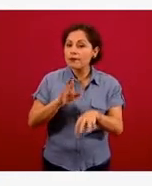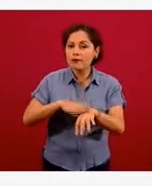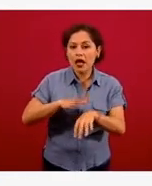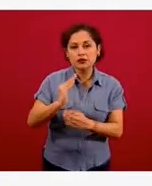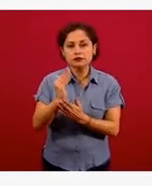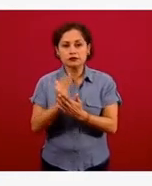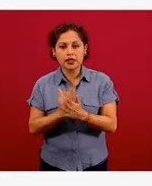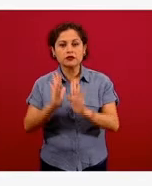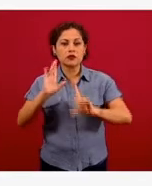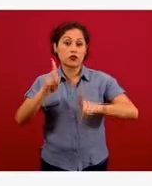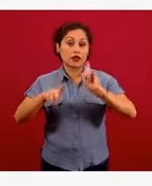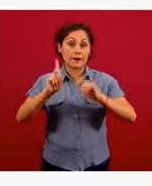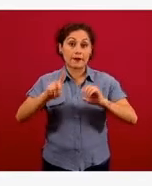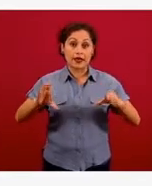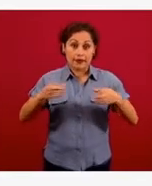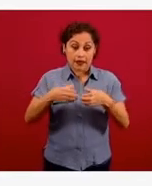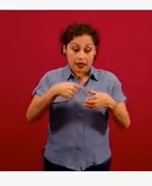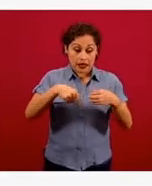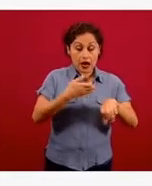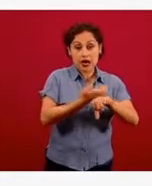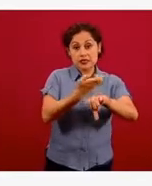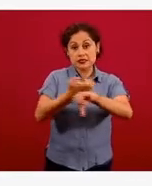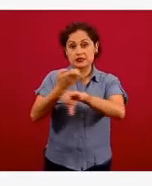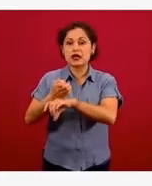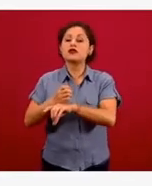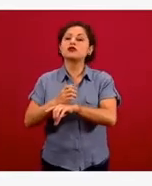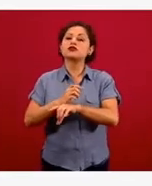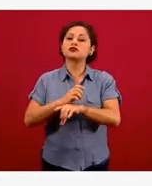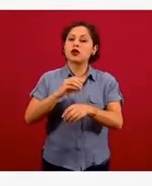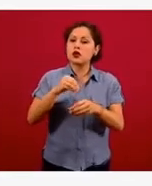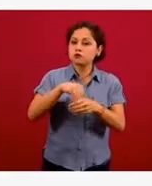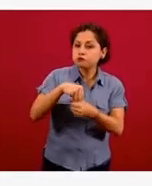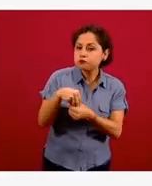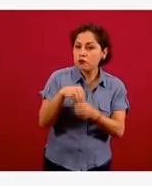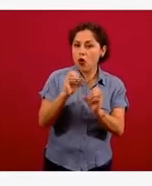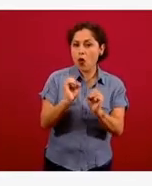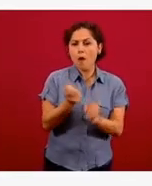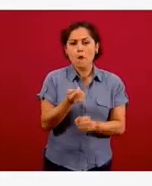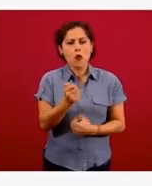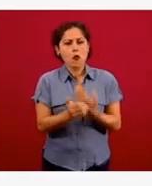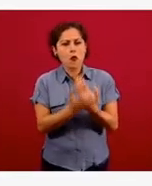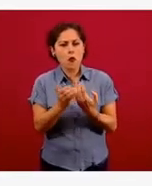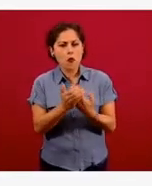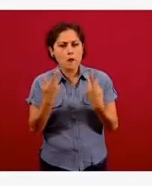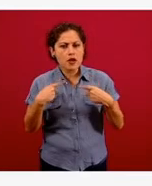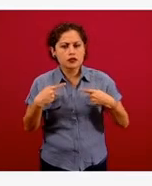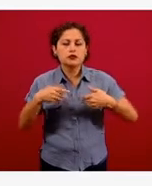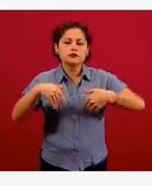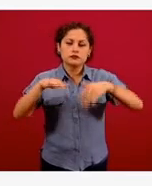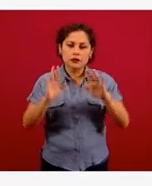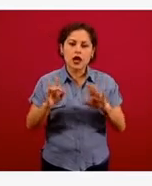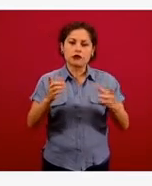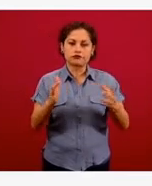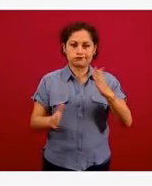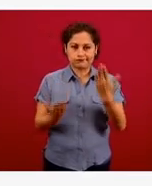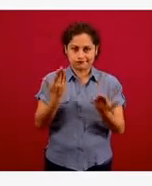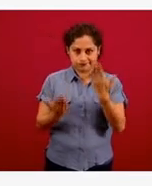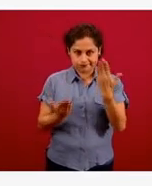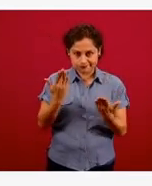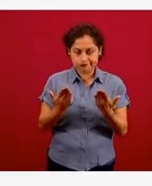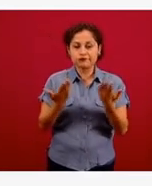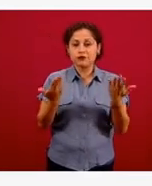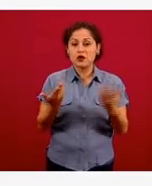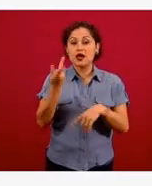more precise comparison between them because we are taking into account the population of each one of them. We cannot compare the